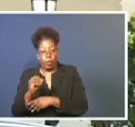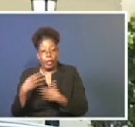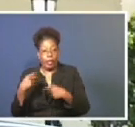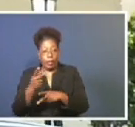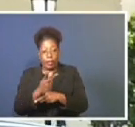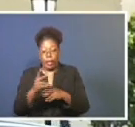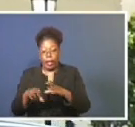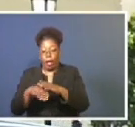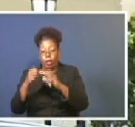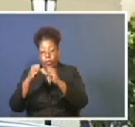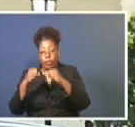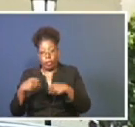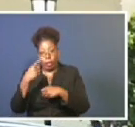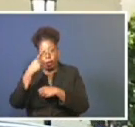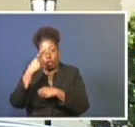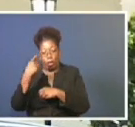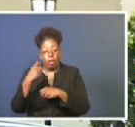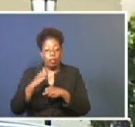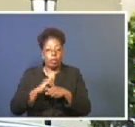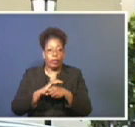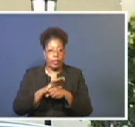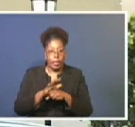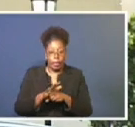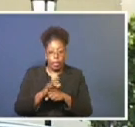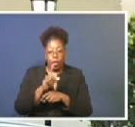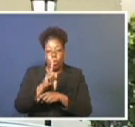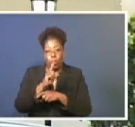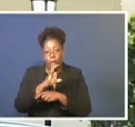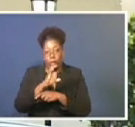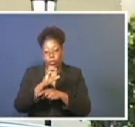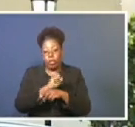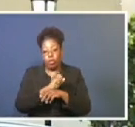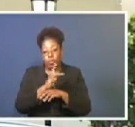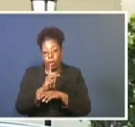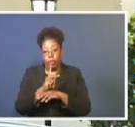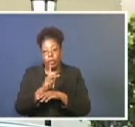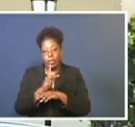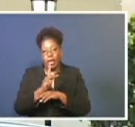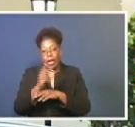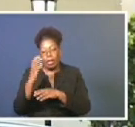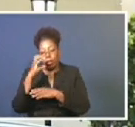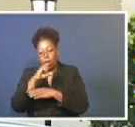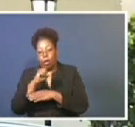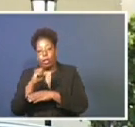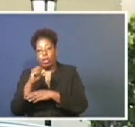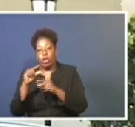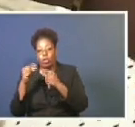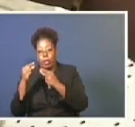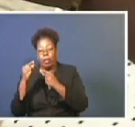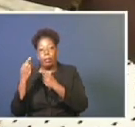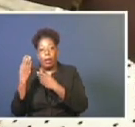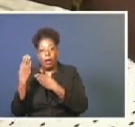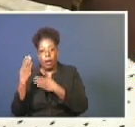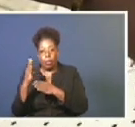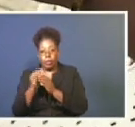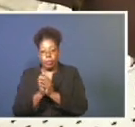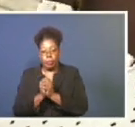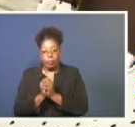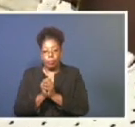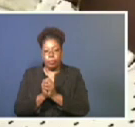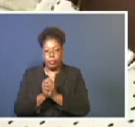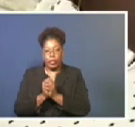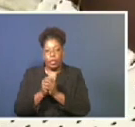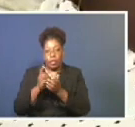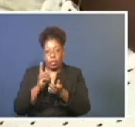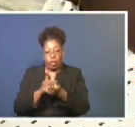out of the system due to COVID-19, at least 100 on New Providence and approximately 30 on Grand Bahama. Minister of Health and Wellness, the